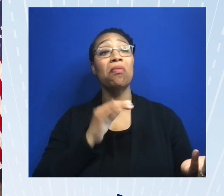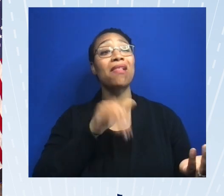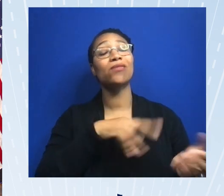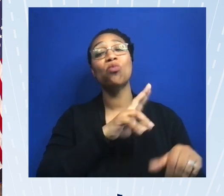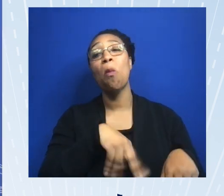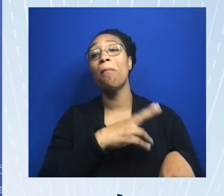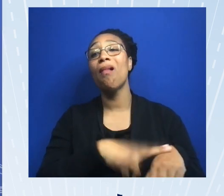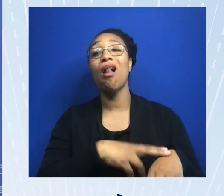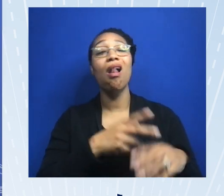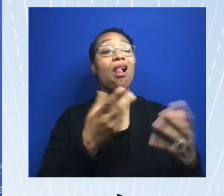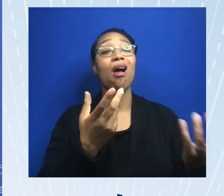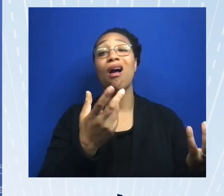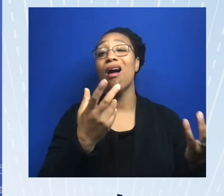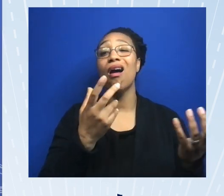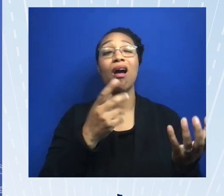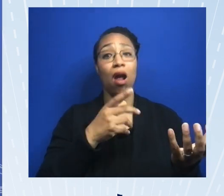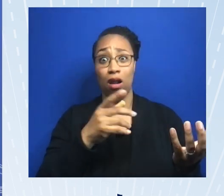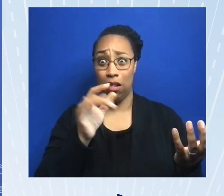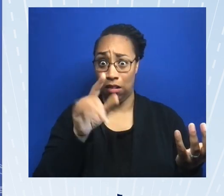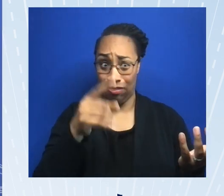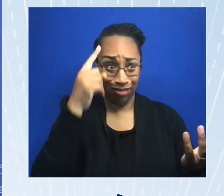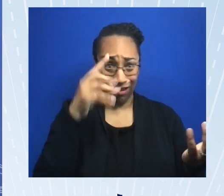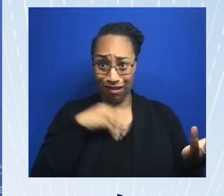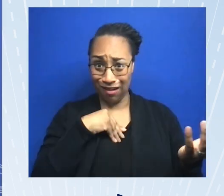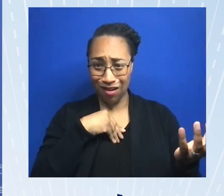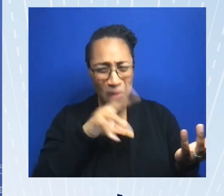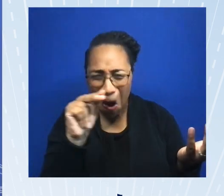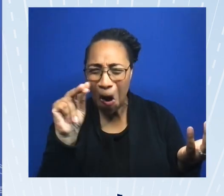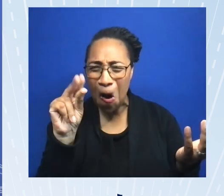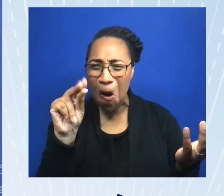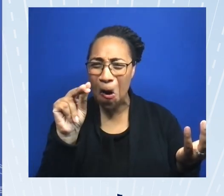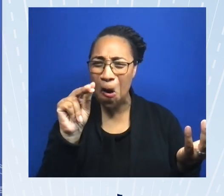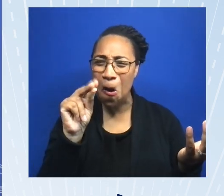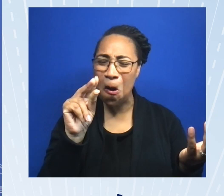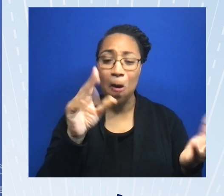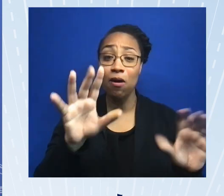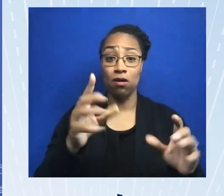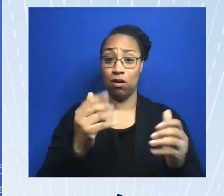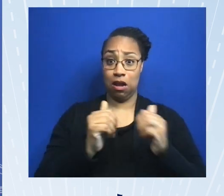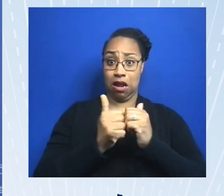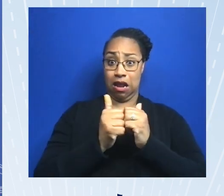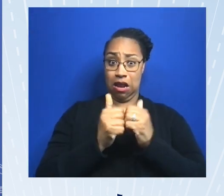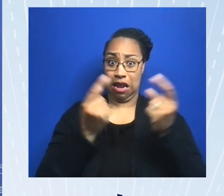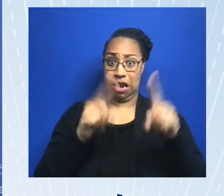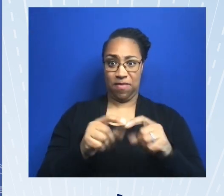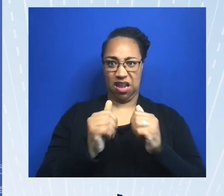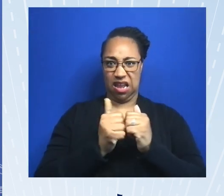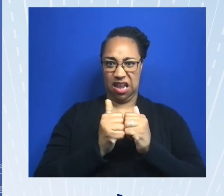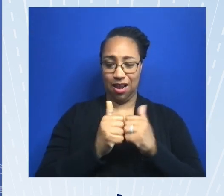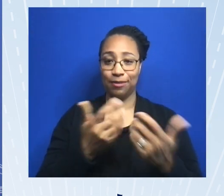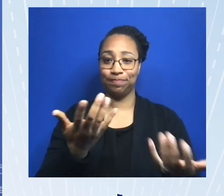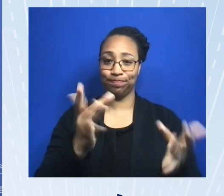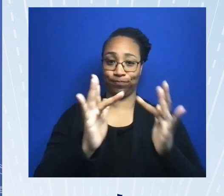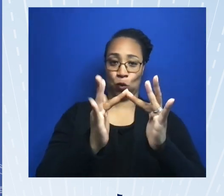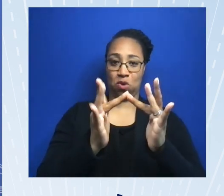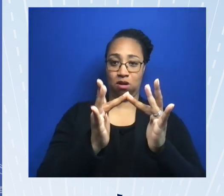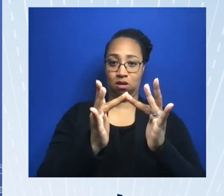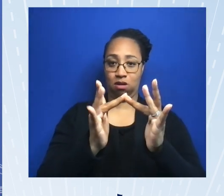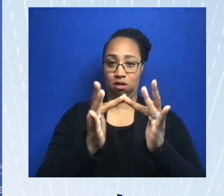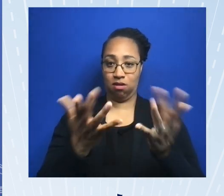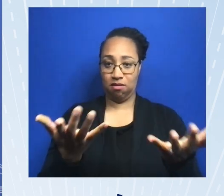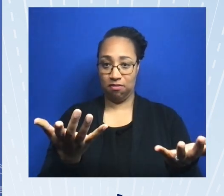element. Anti-Semitism is evident on social media platforms where anti-Semitic comments, tropes, and conspiracies